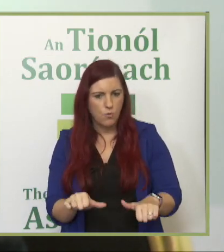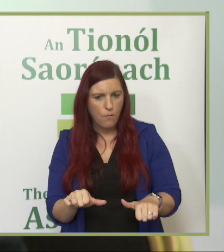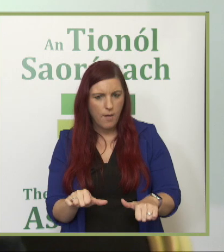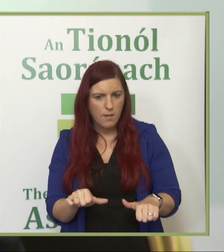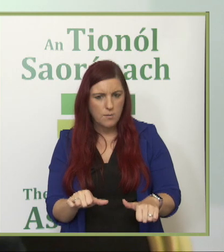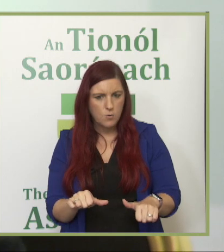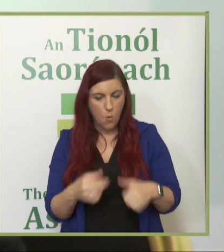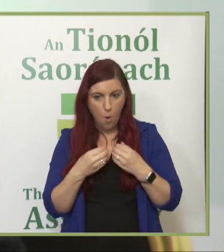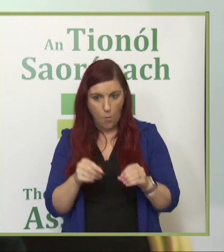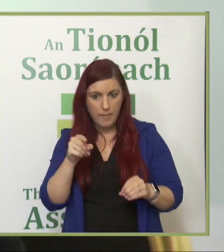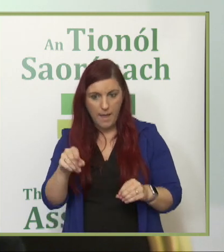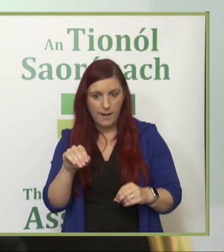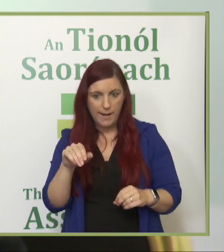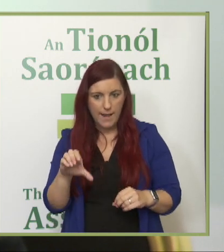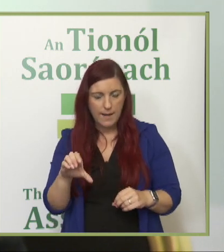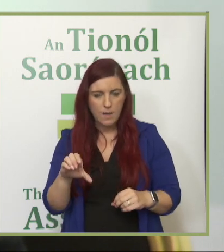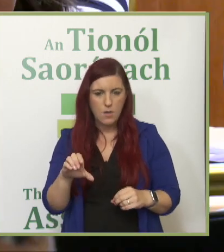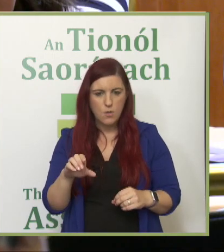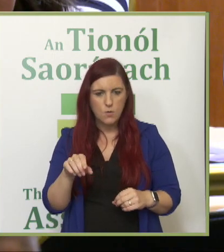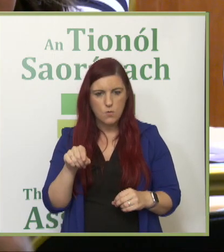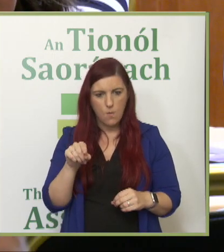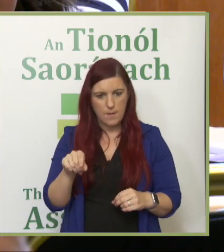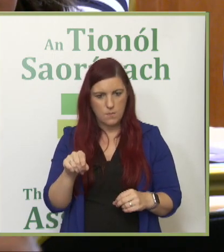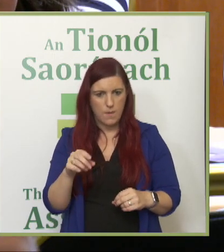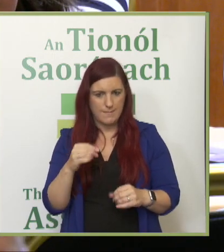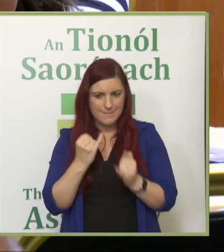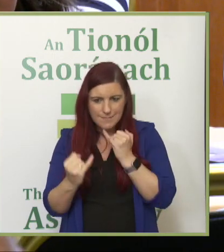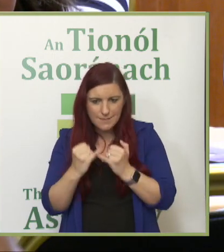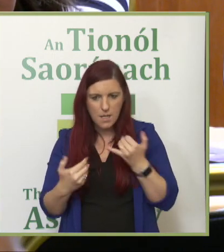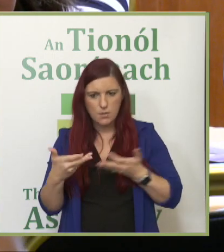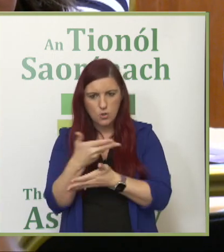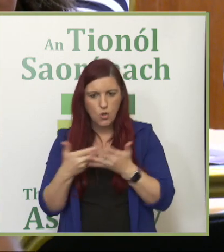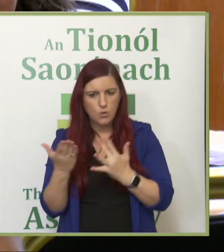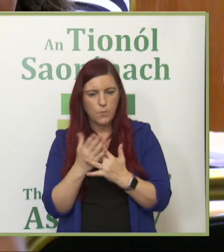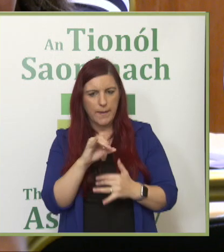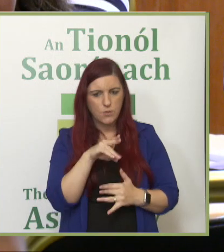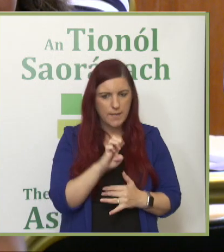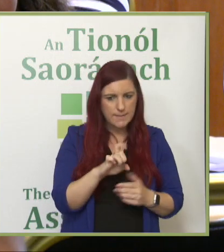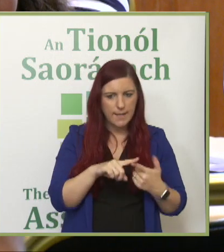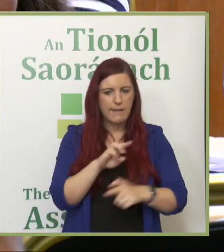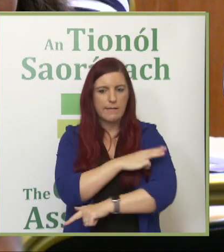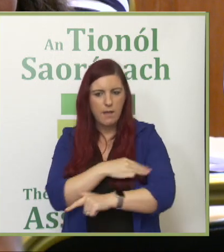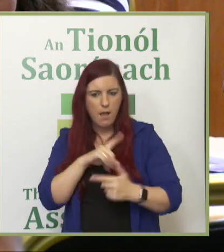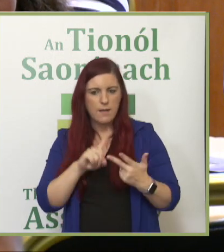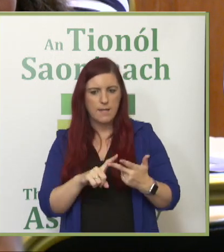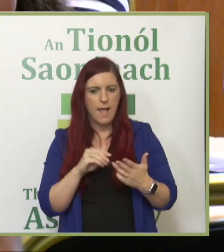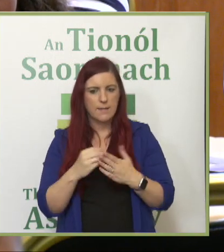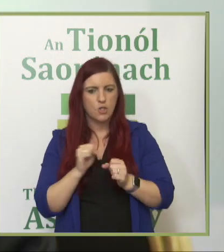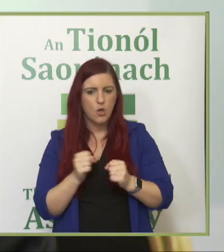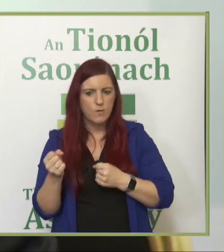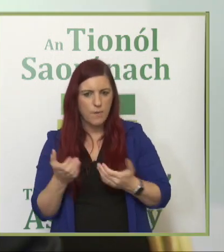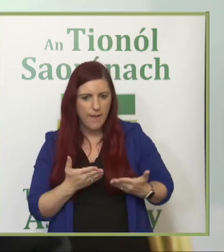actually go ahead. So that's when the detailed discussions between the HSE An Garda Síochána and the service